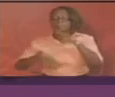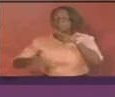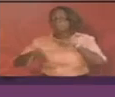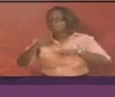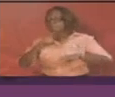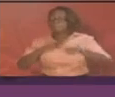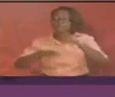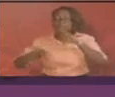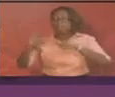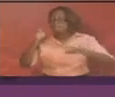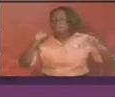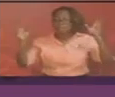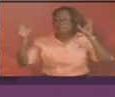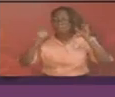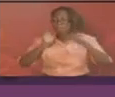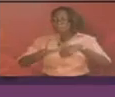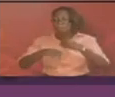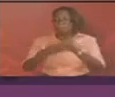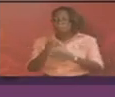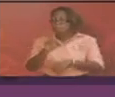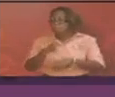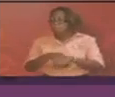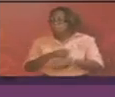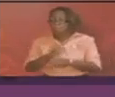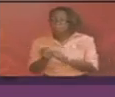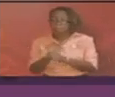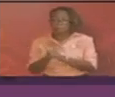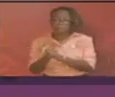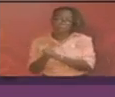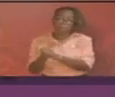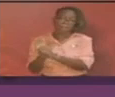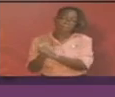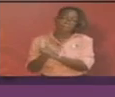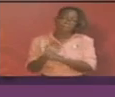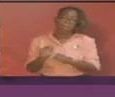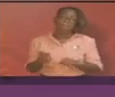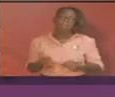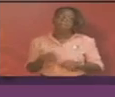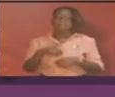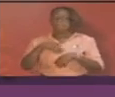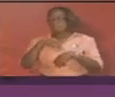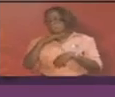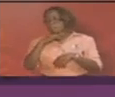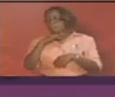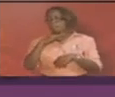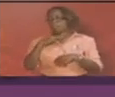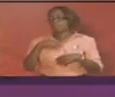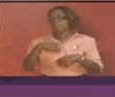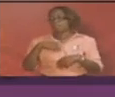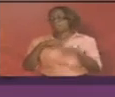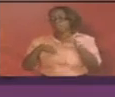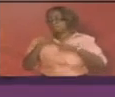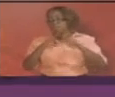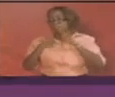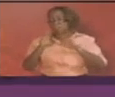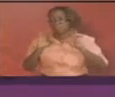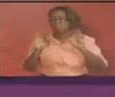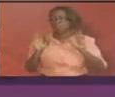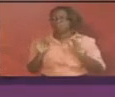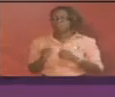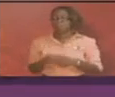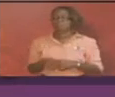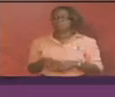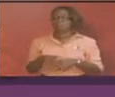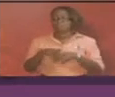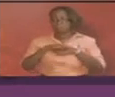to know what is the public education program in a nutshell, and are you satisfied that there is an ongoing drive so that all aspects of